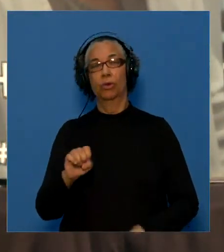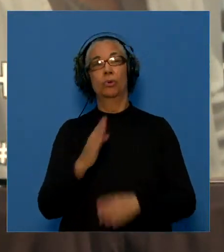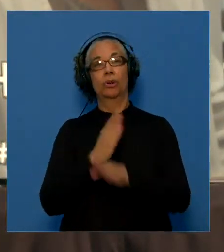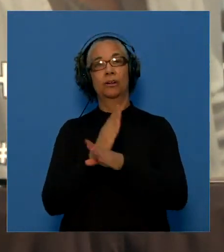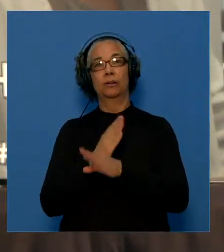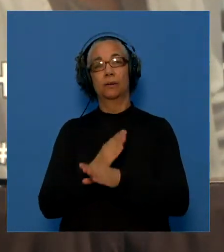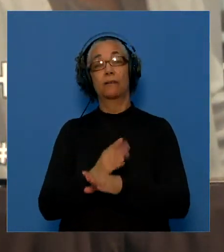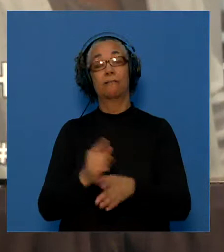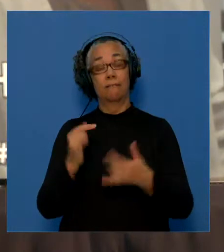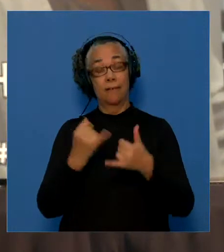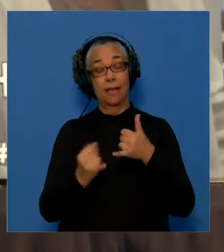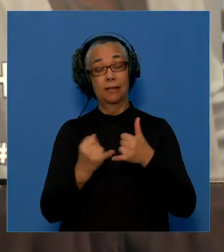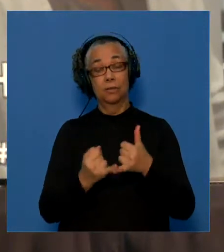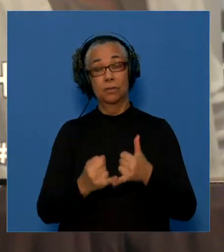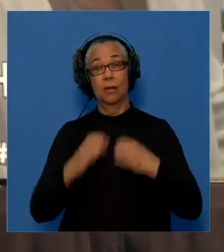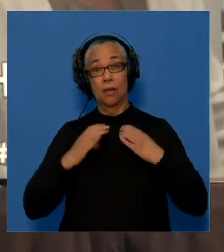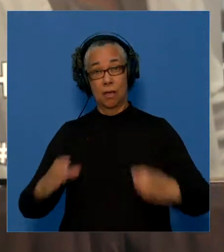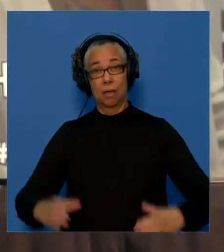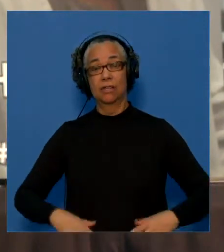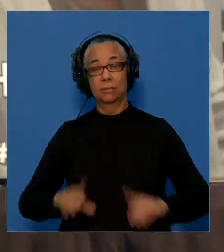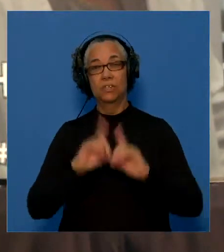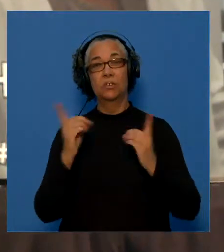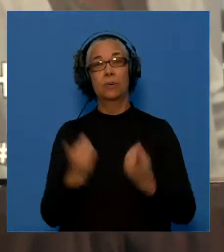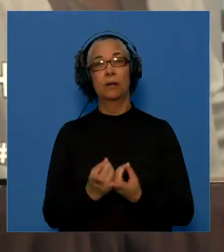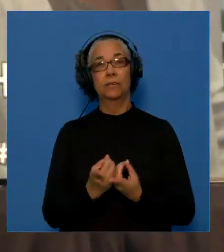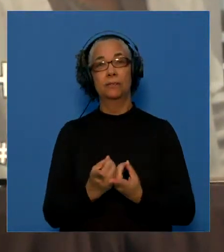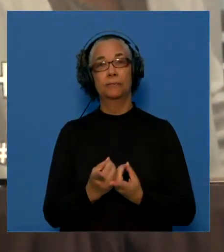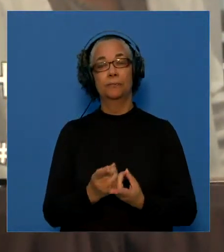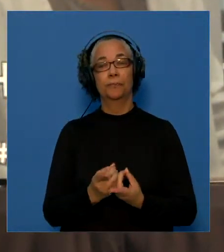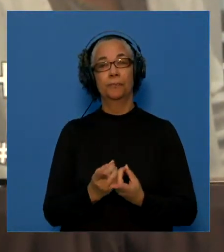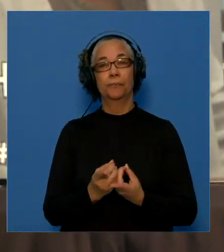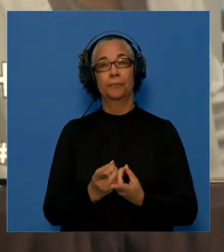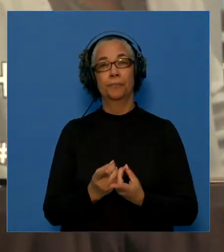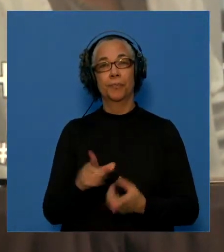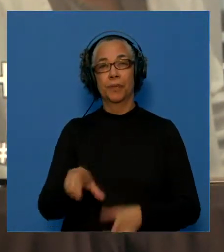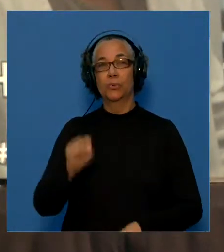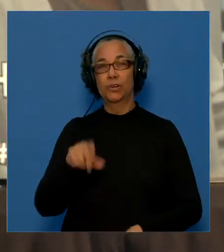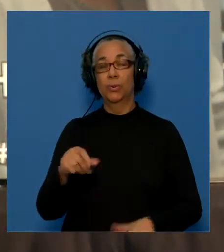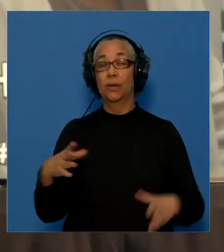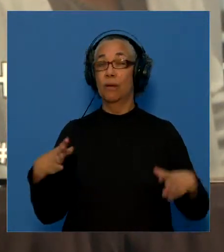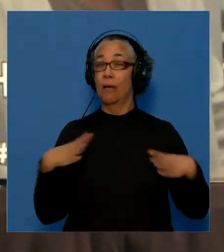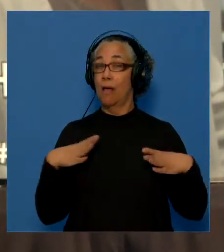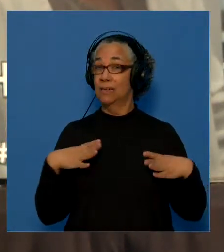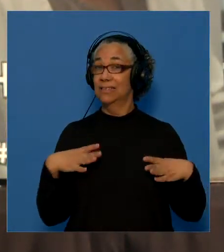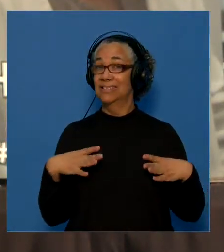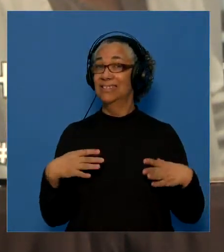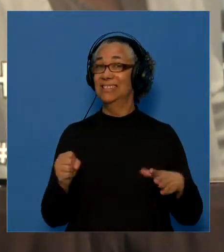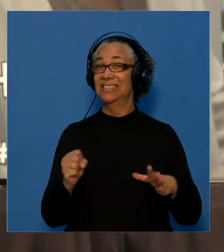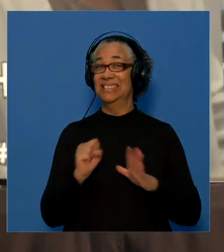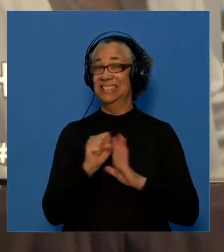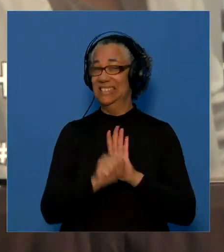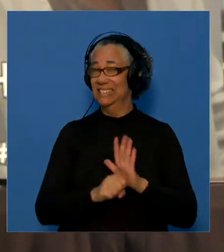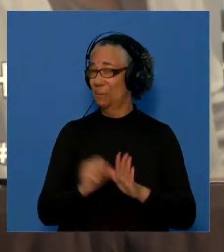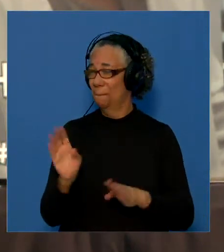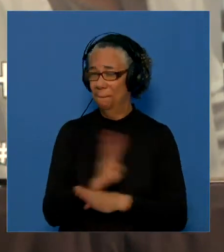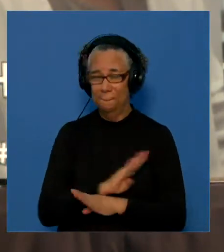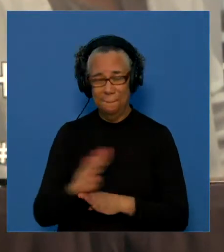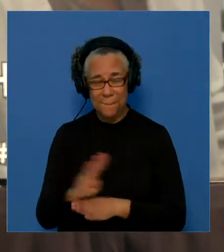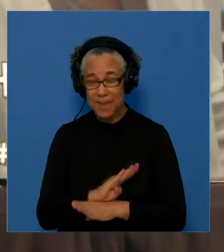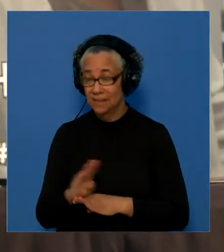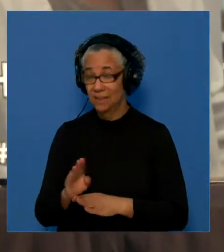Department. The 2020 holiday season has been an extraordinarily busy time for